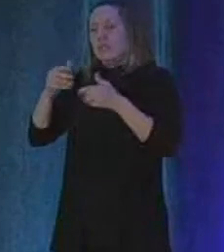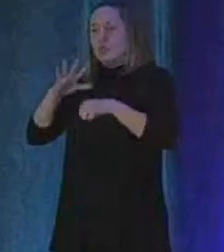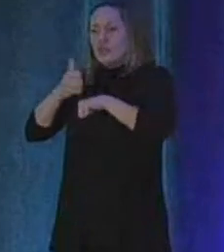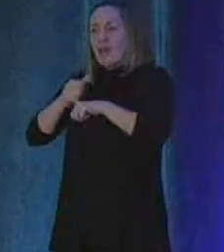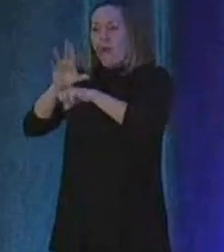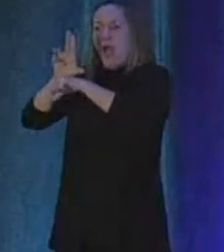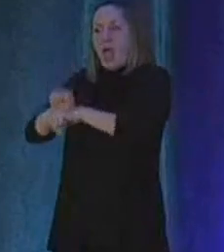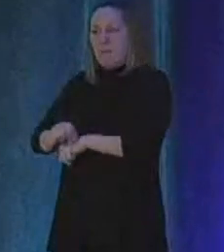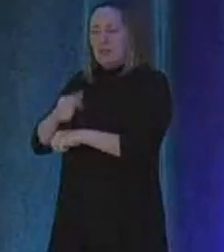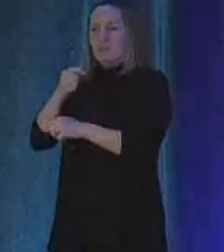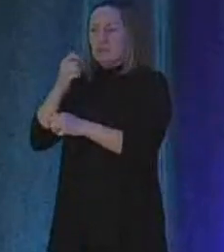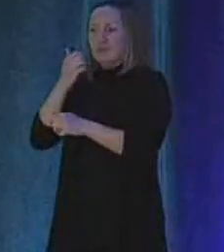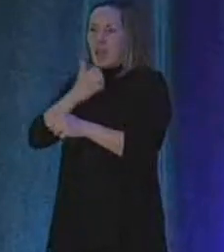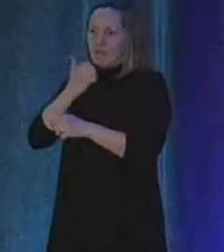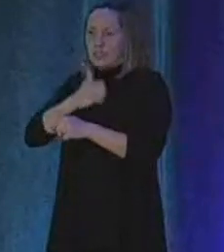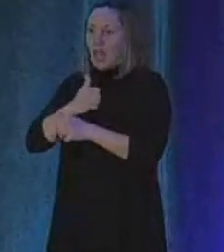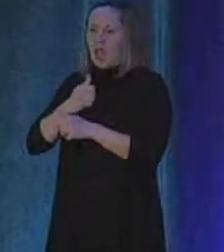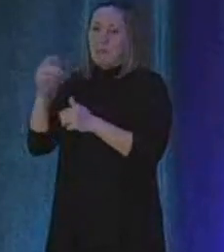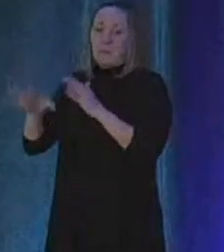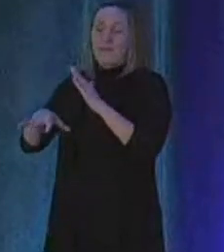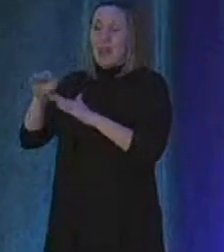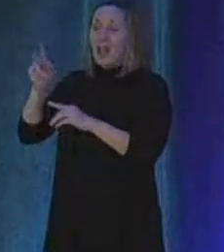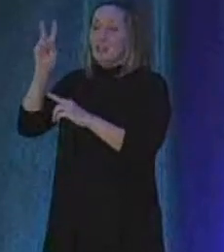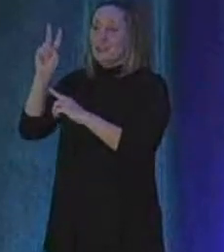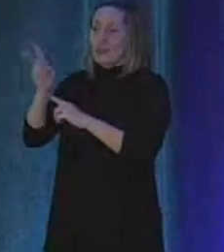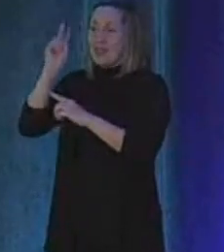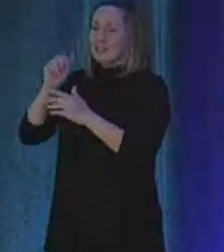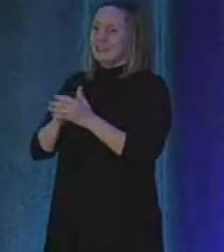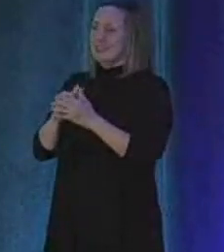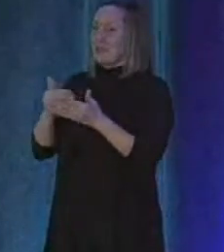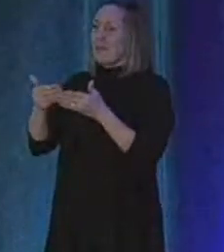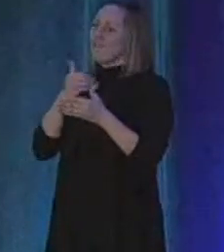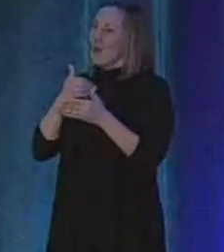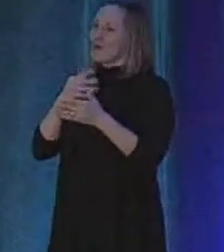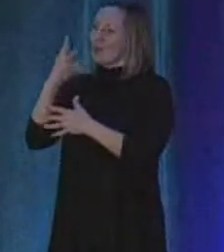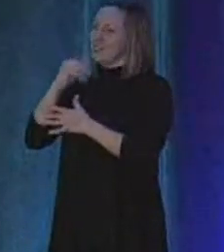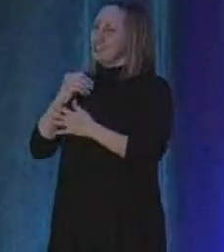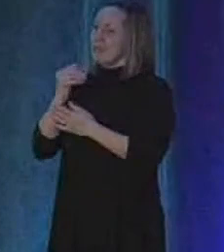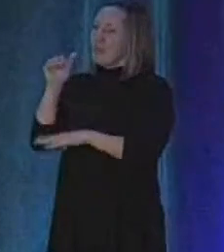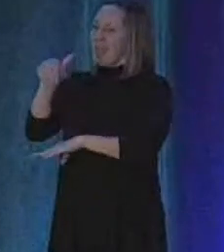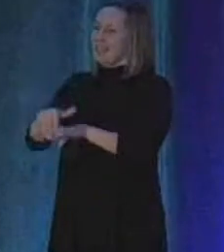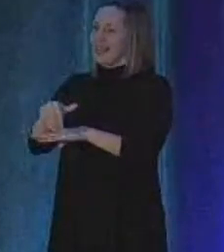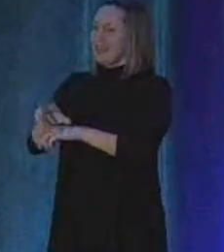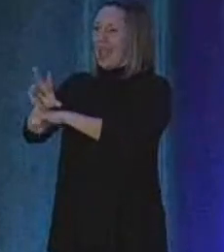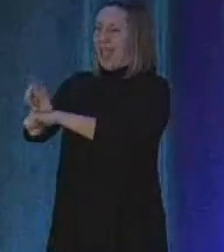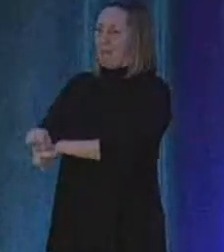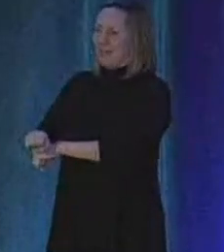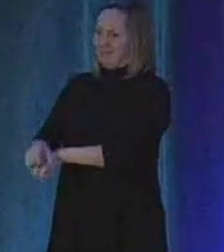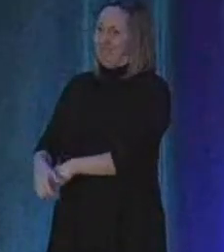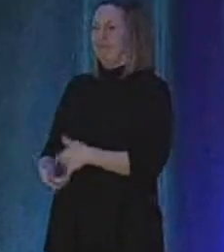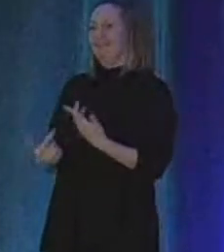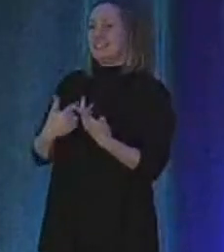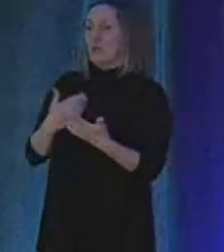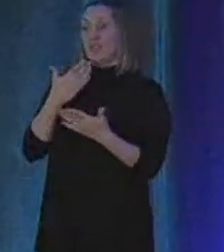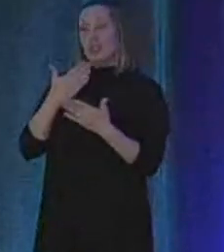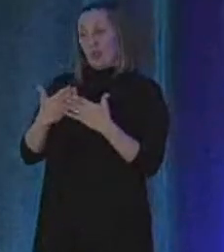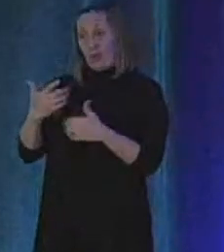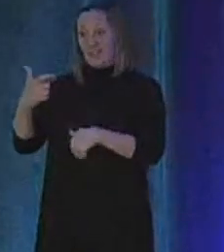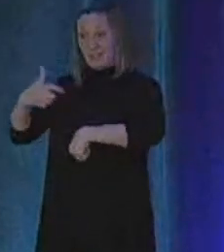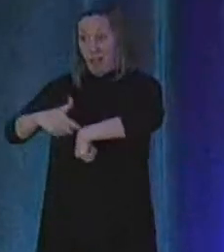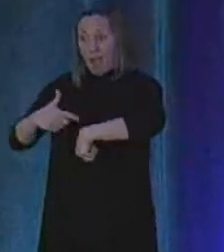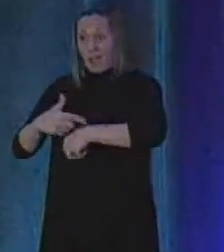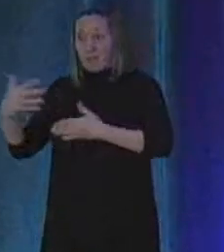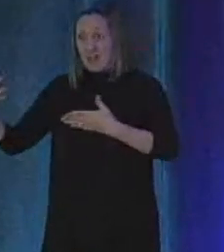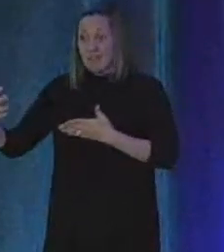can probably find 2 minutes, even if it is before going to sleep at night. That's typically a time where you're going to be still anyway. So that's a great